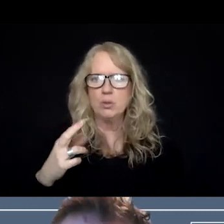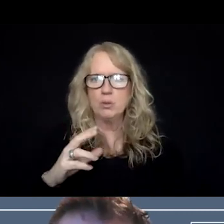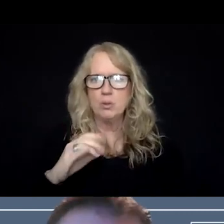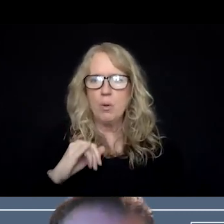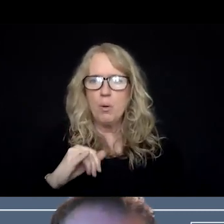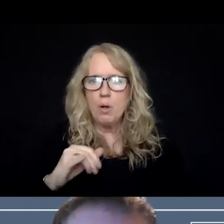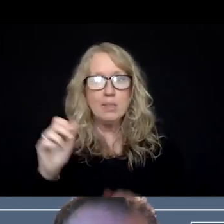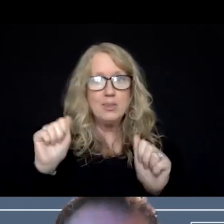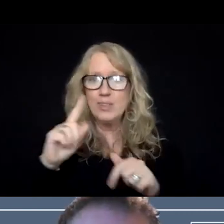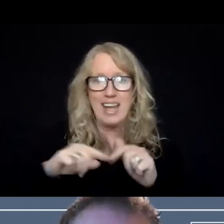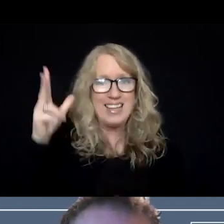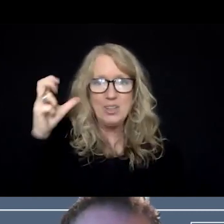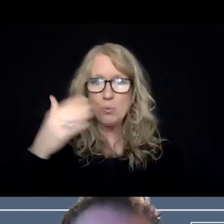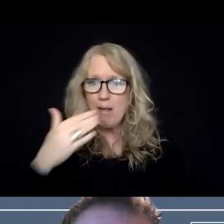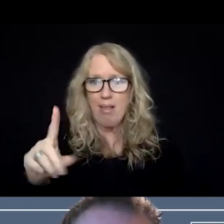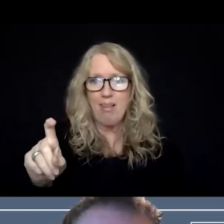Can y'all not hear me?